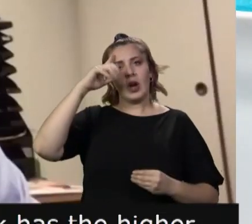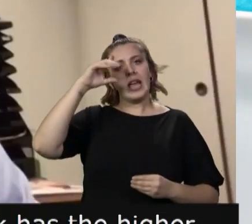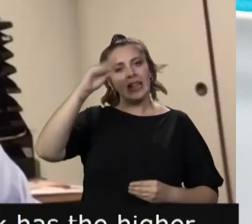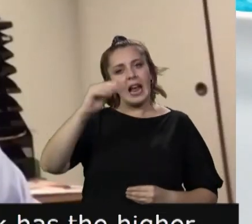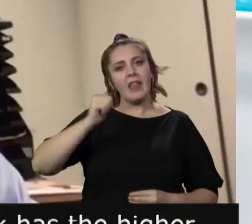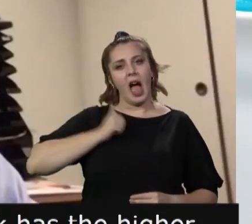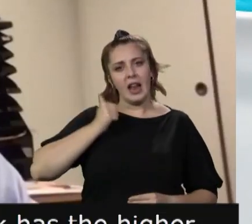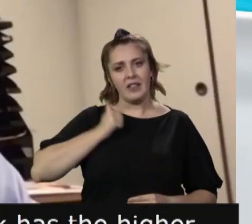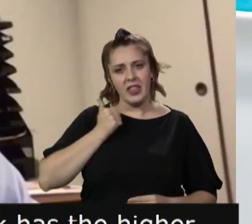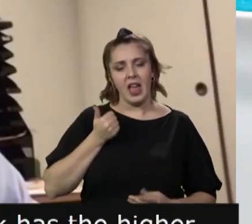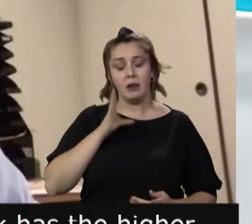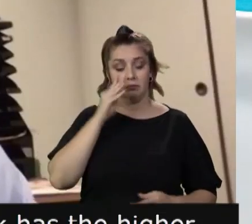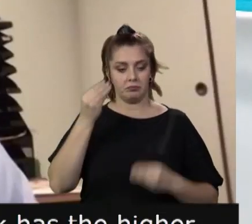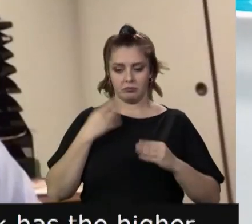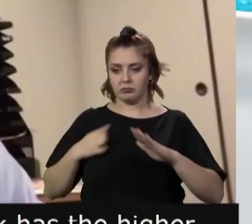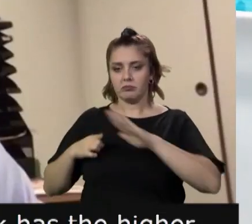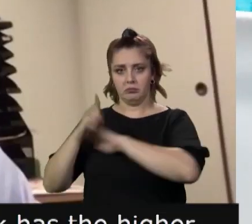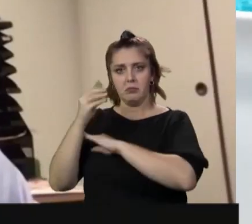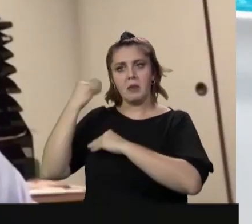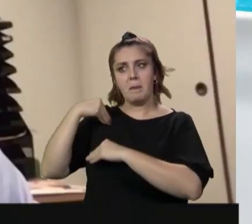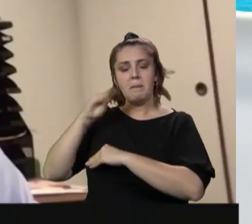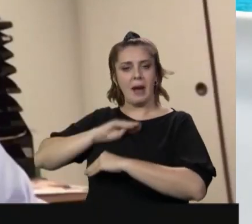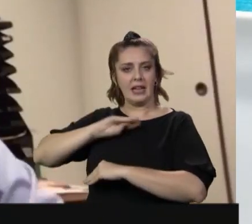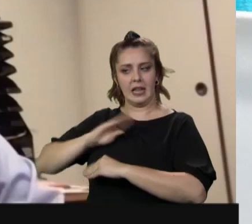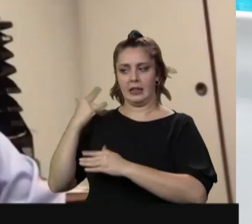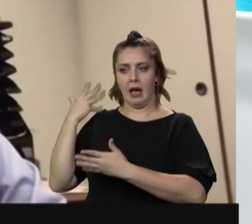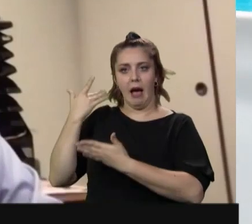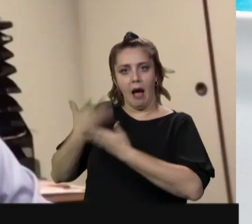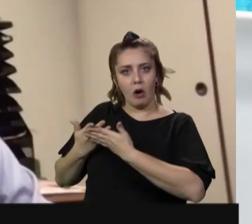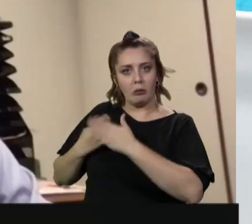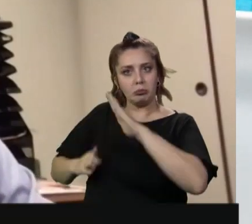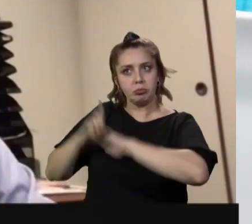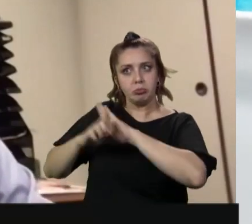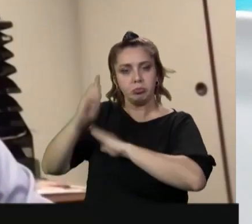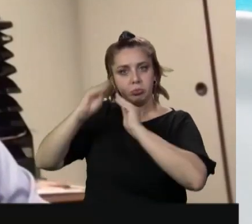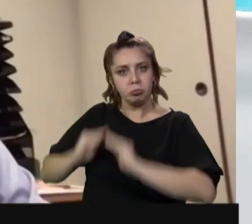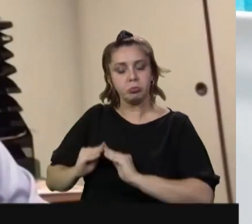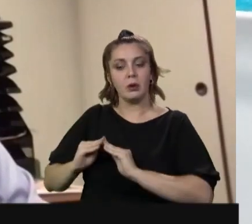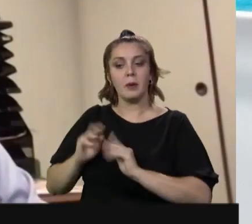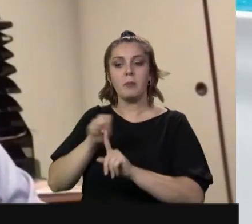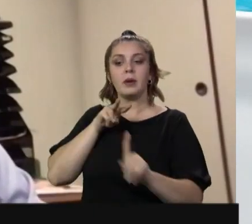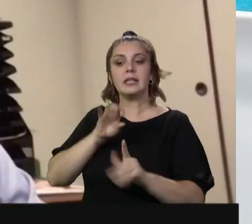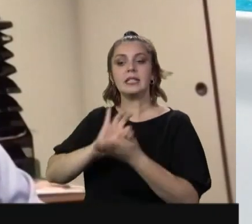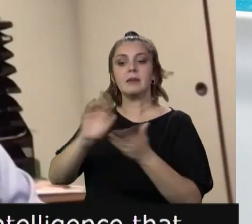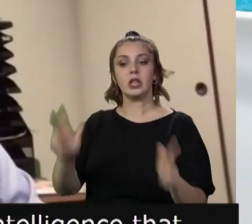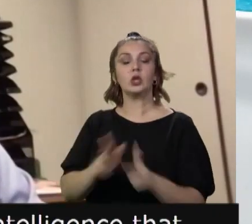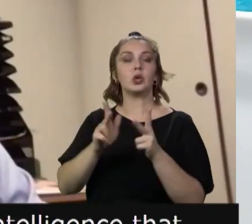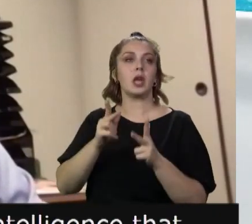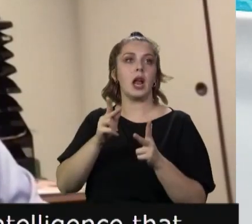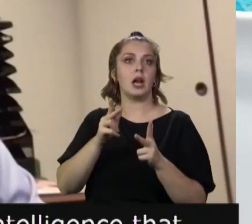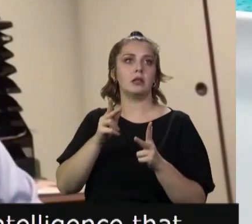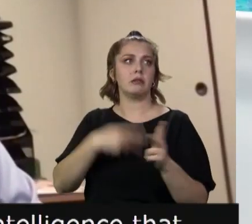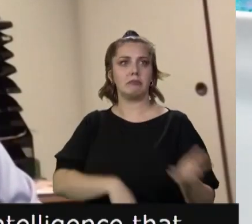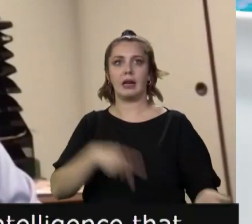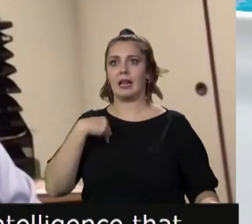I will think artificial intelligence that has been developing a lot in the last few